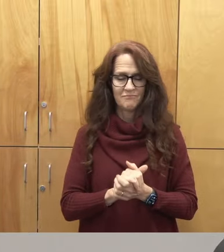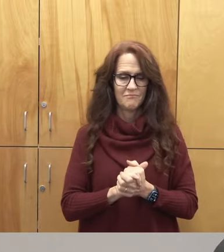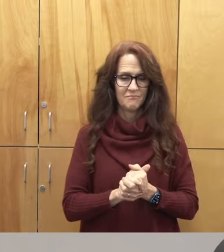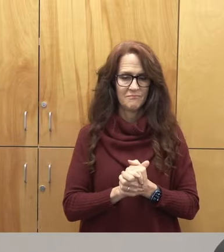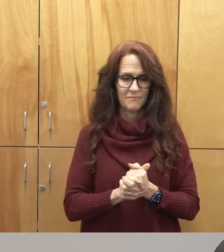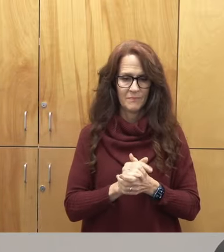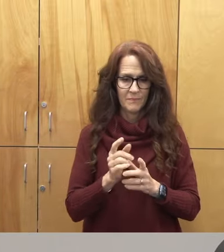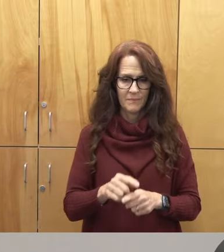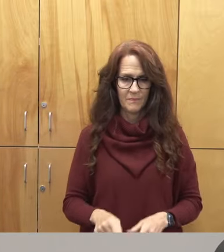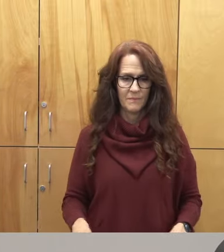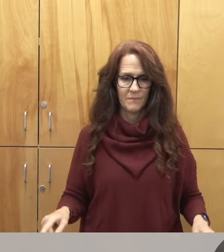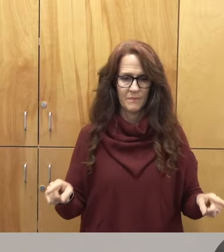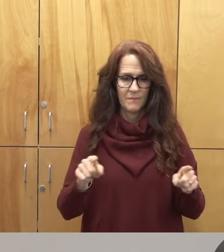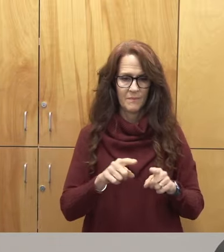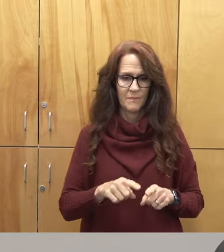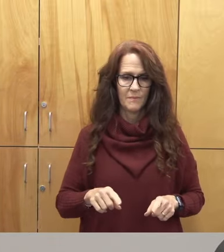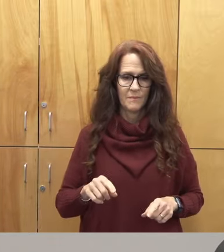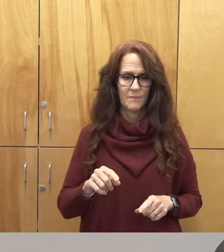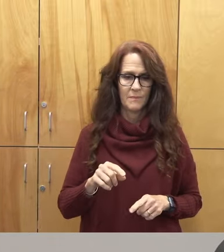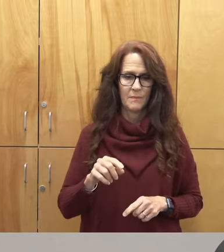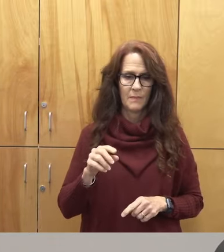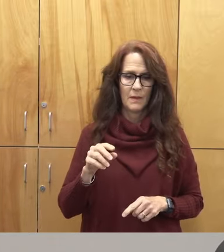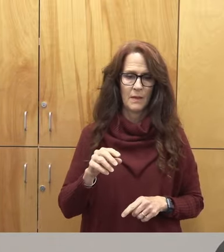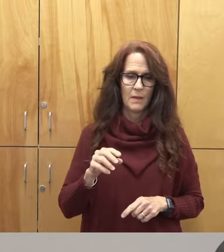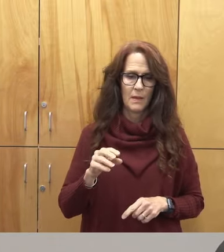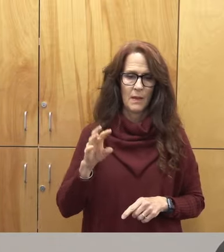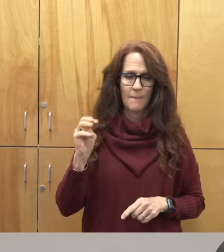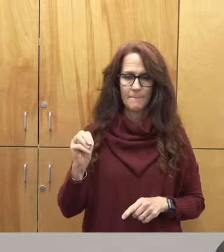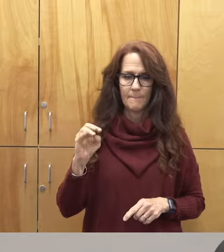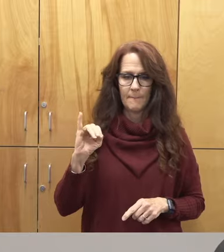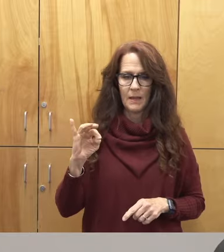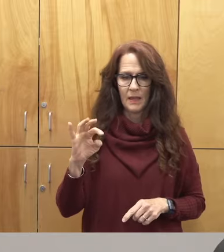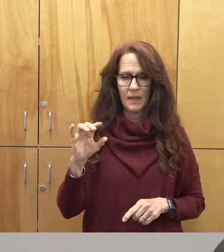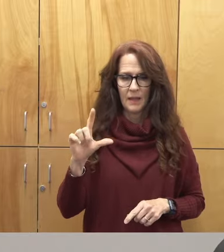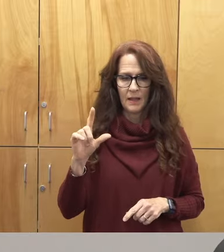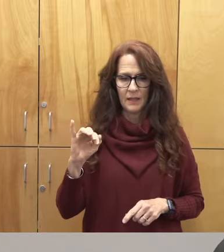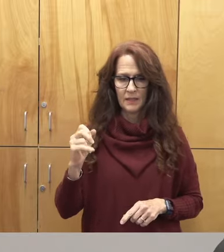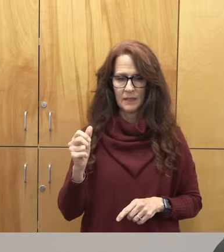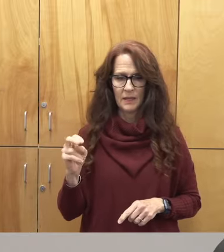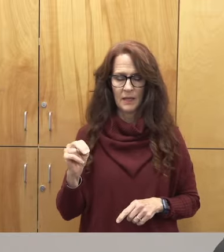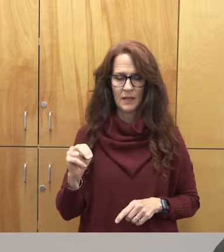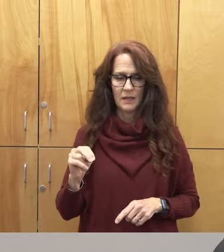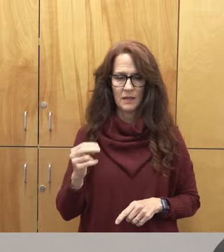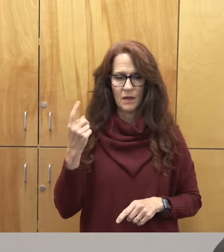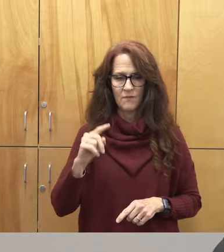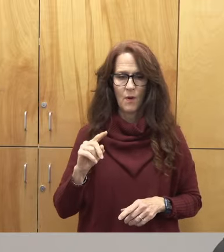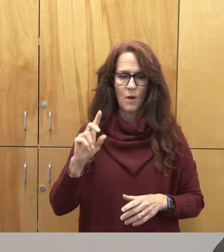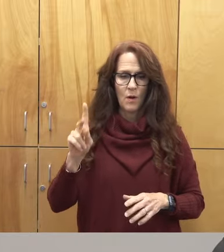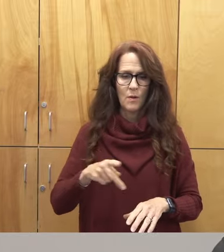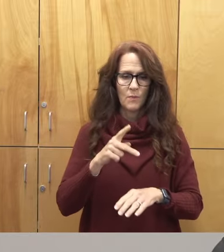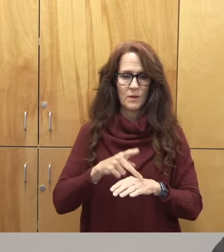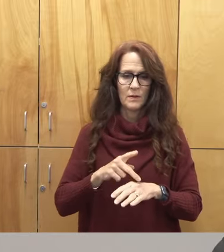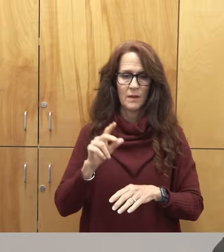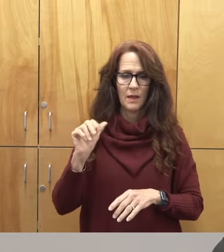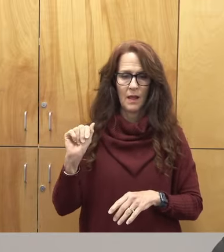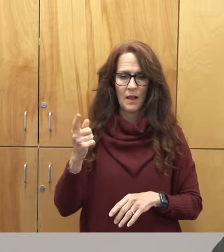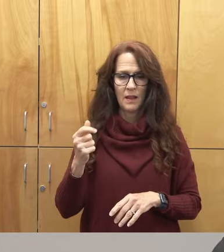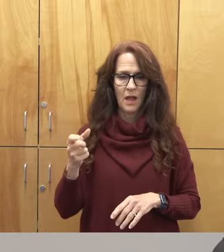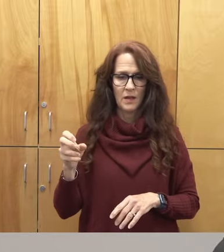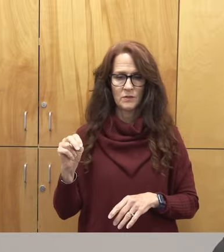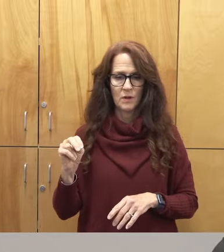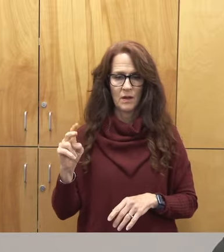congratulations to them. The Milliken graduation for Principal Alejandro Vega, that was his